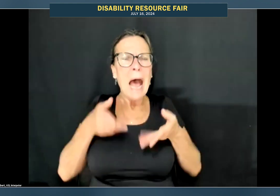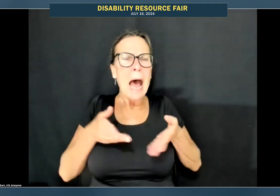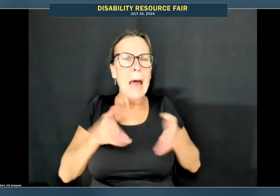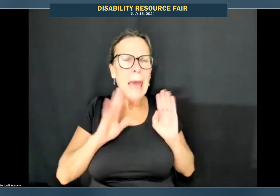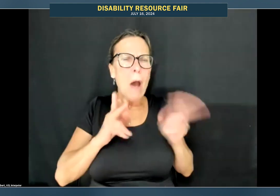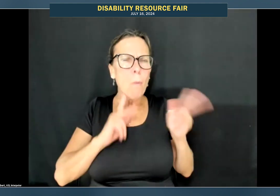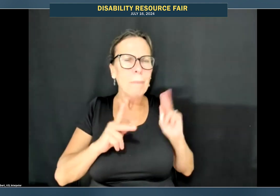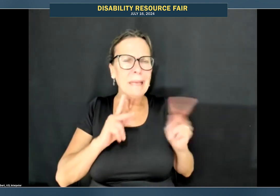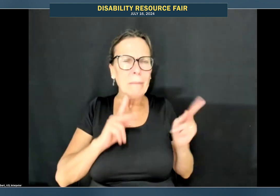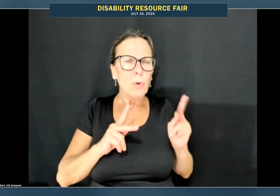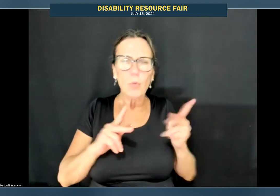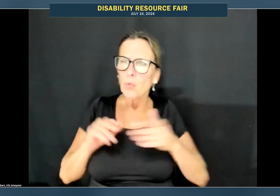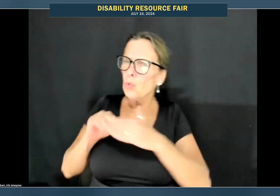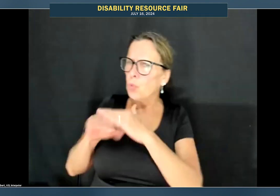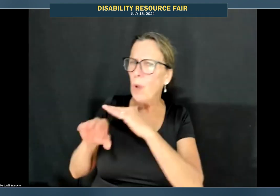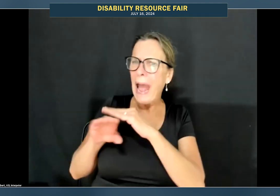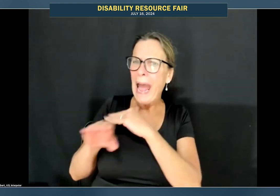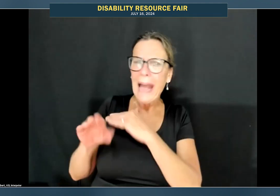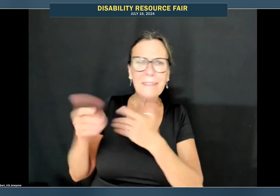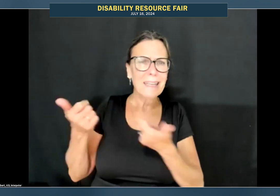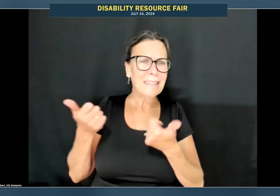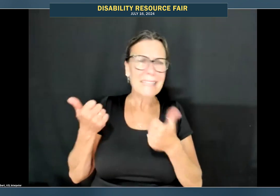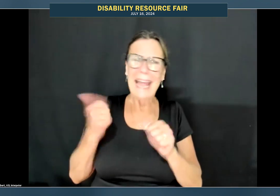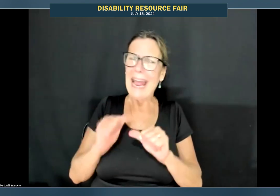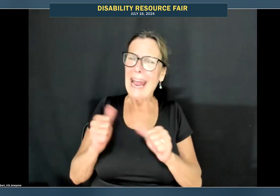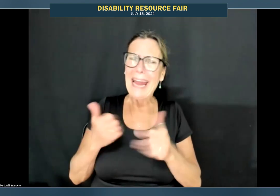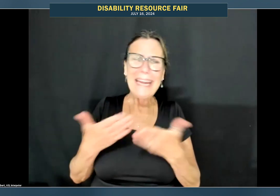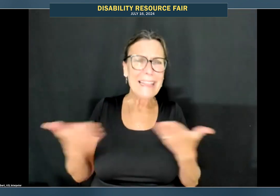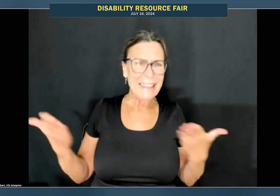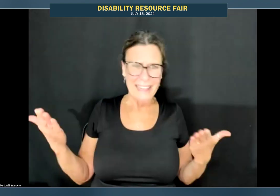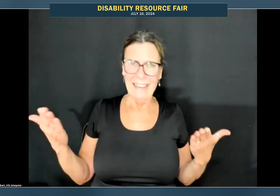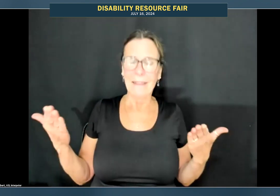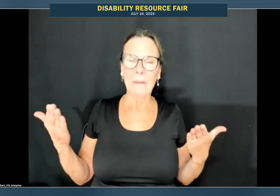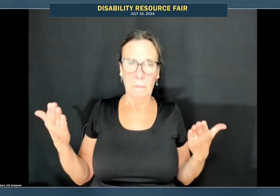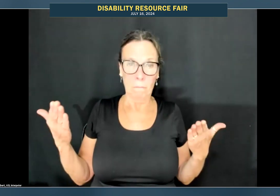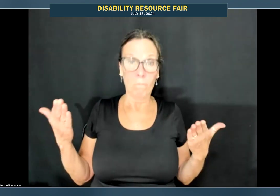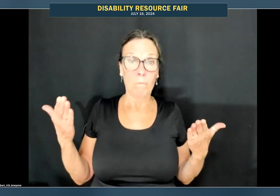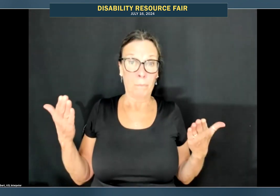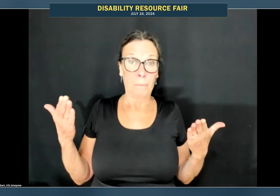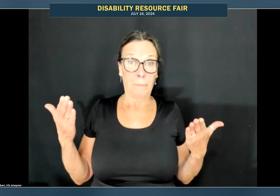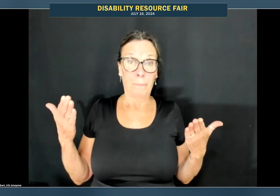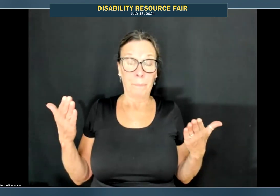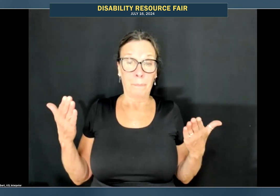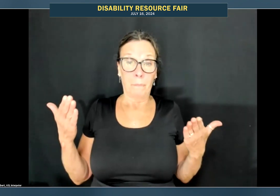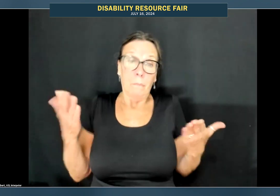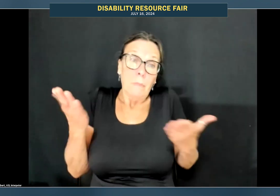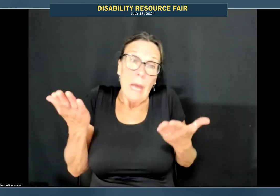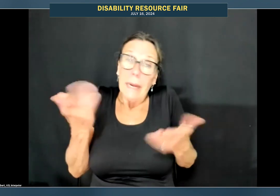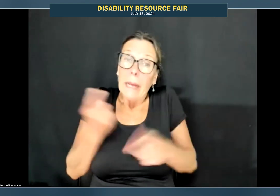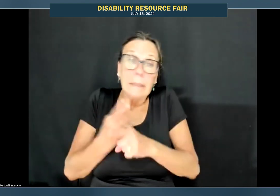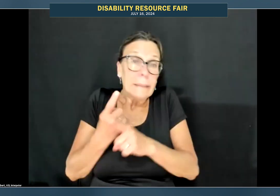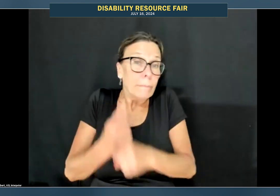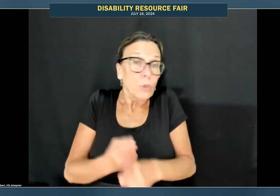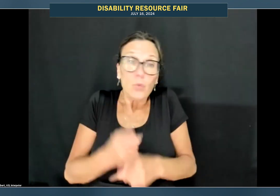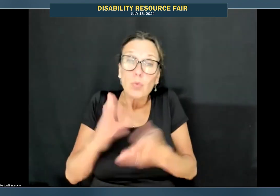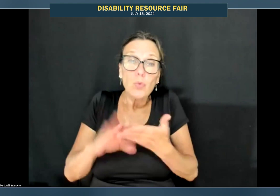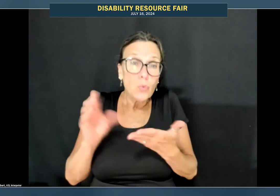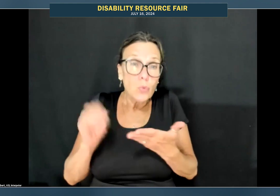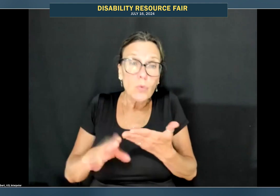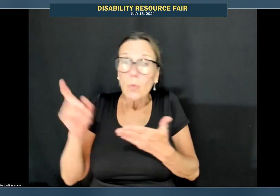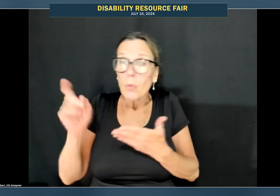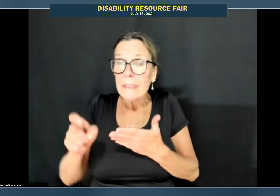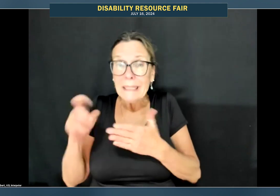access to anything an average student would be able to access.